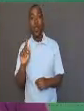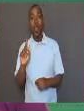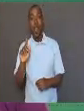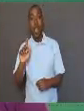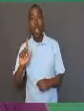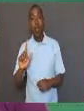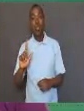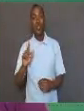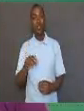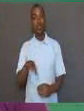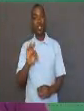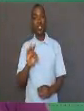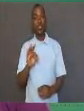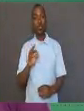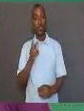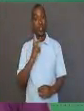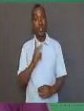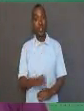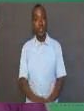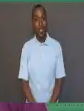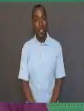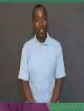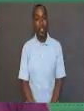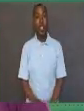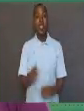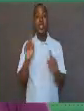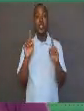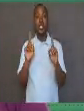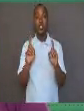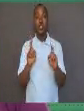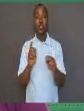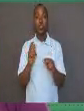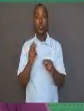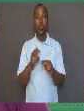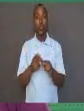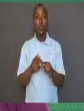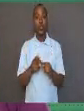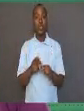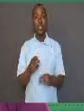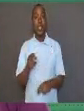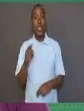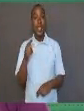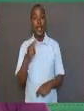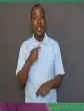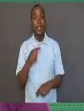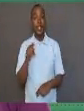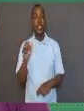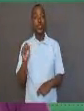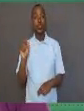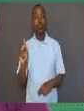in substances. The tests are called the grease spot